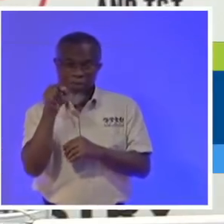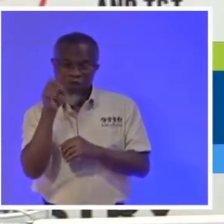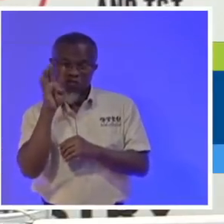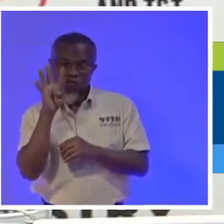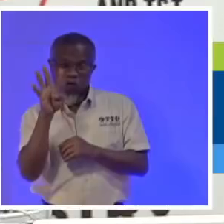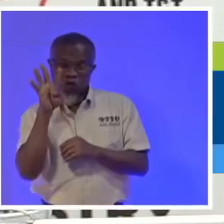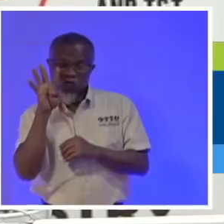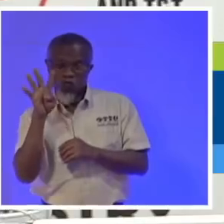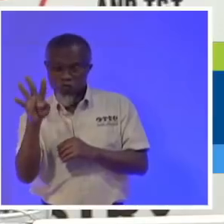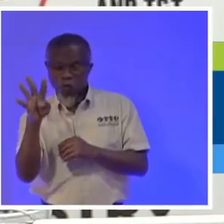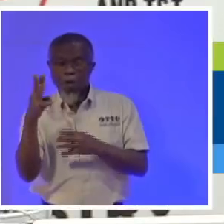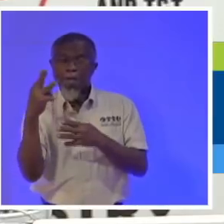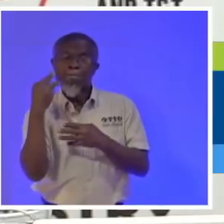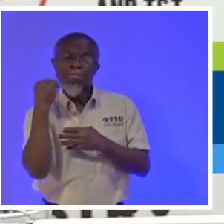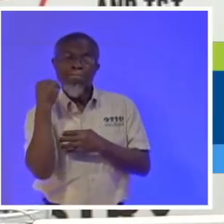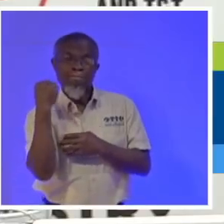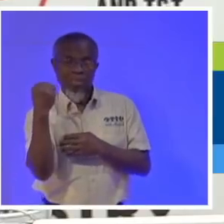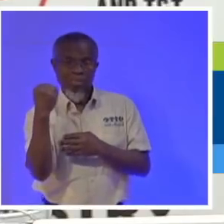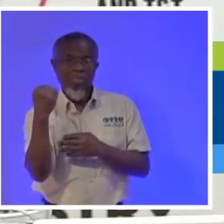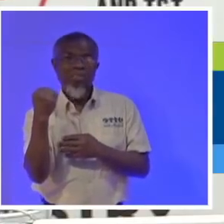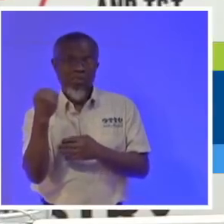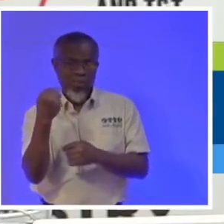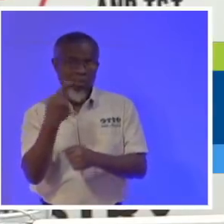1.44 million.